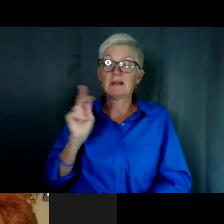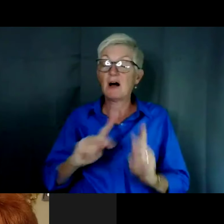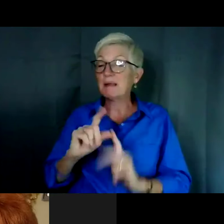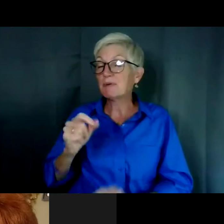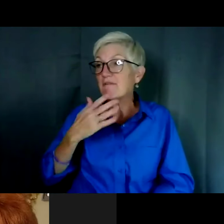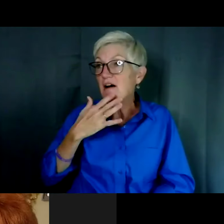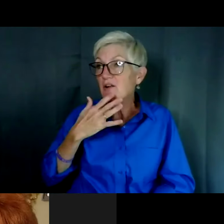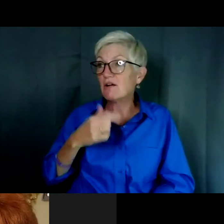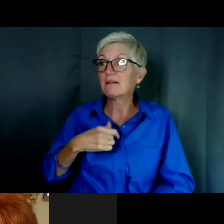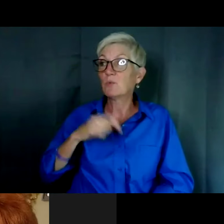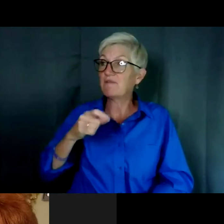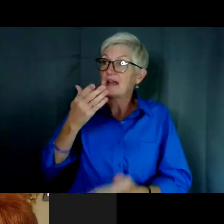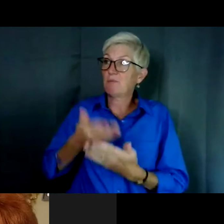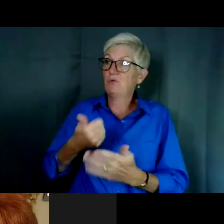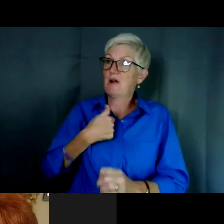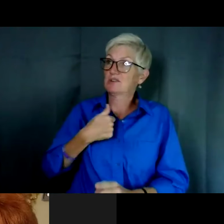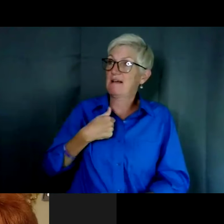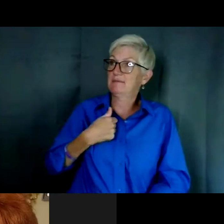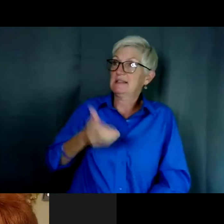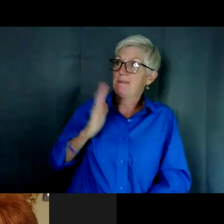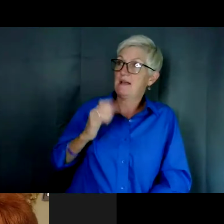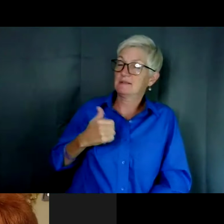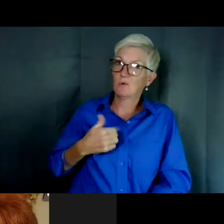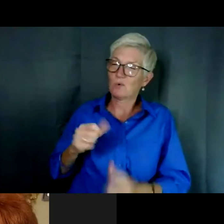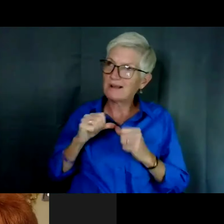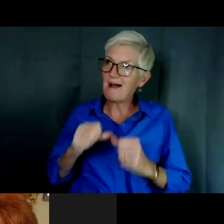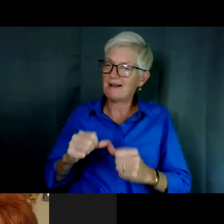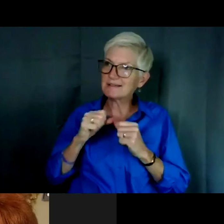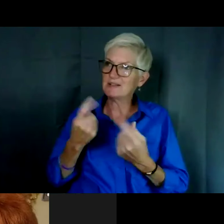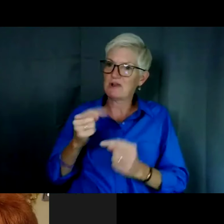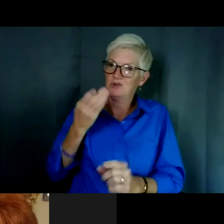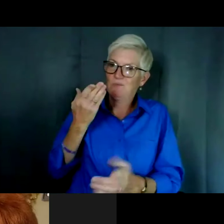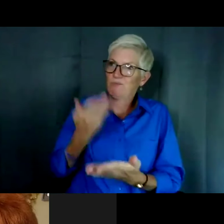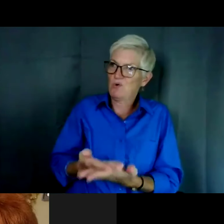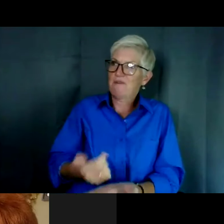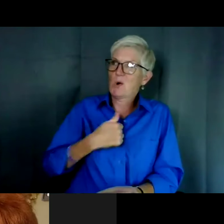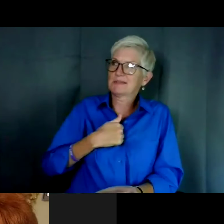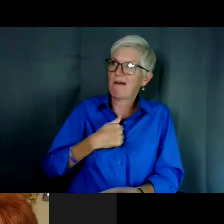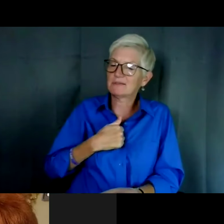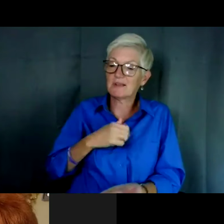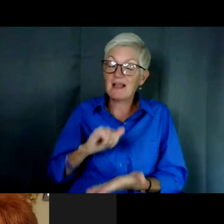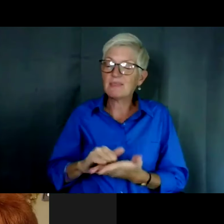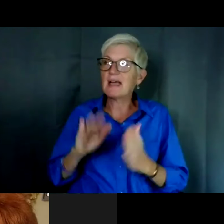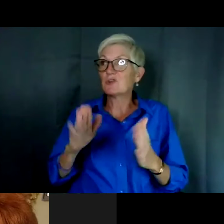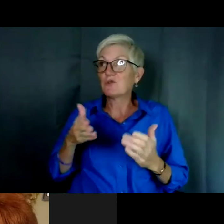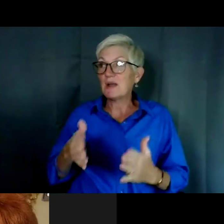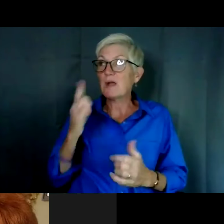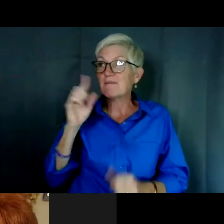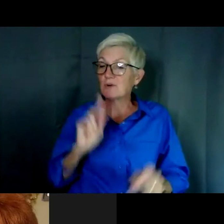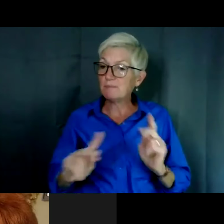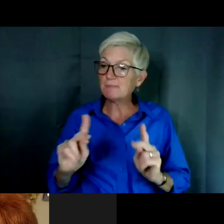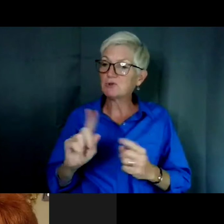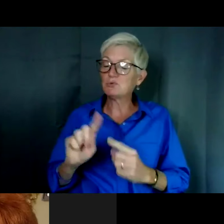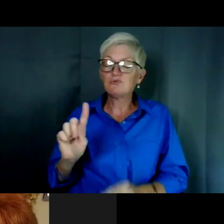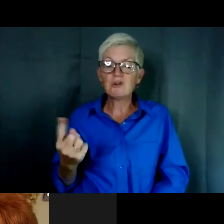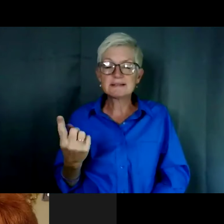the past, we're constantly trying to prove ourselves. And it's a great way for people to